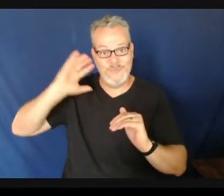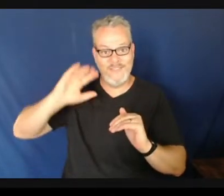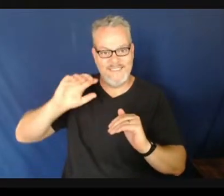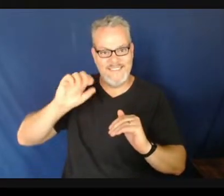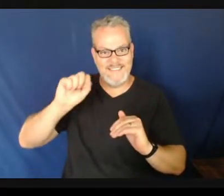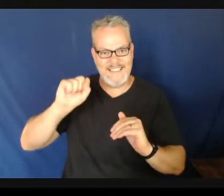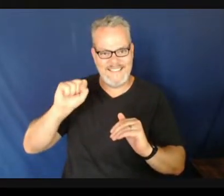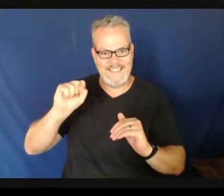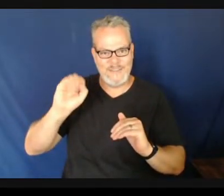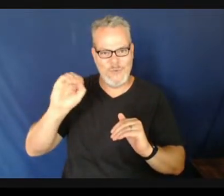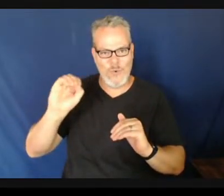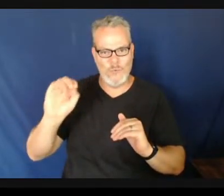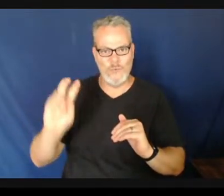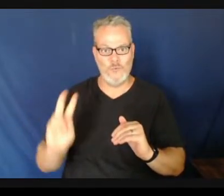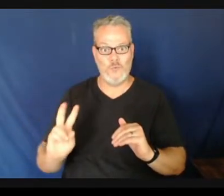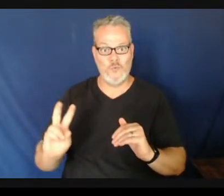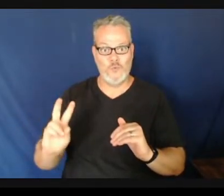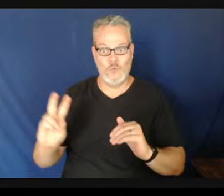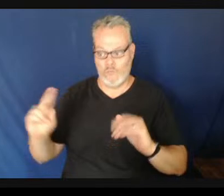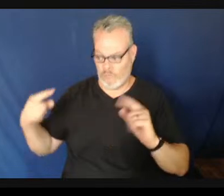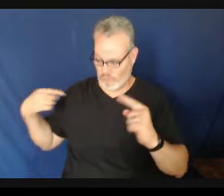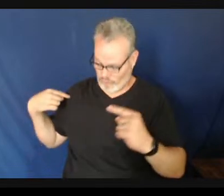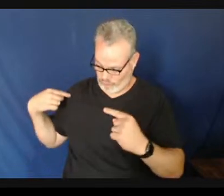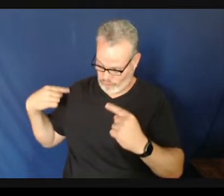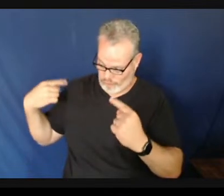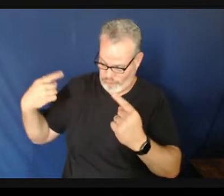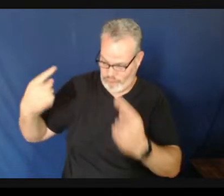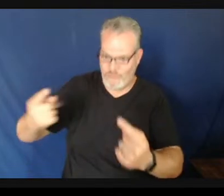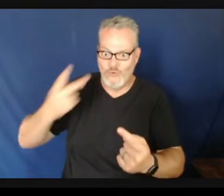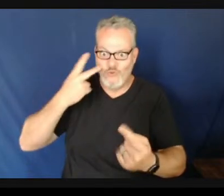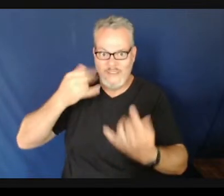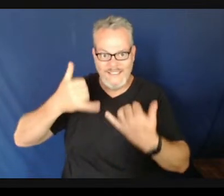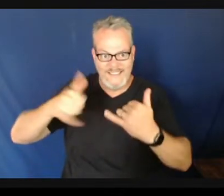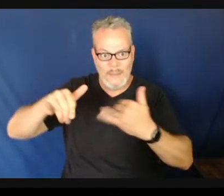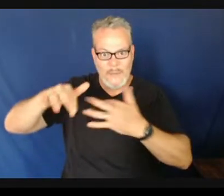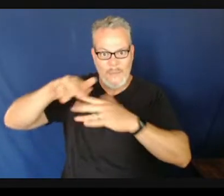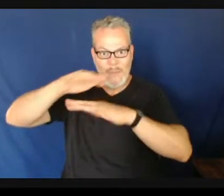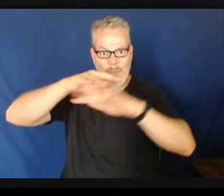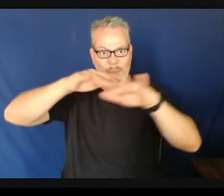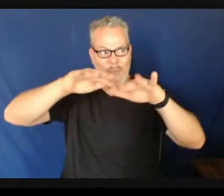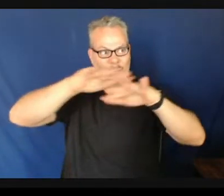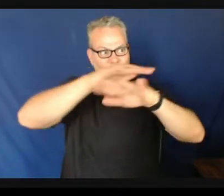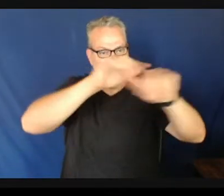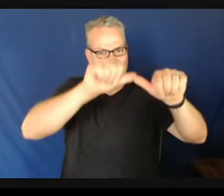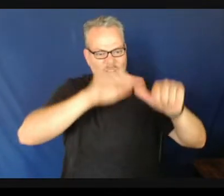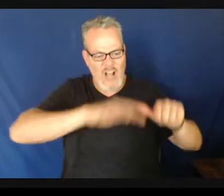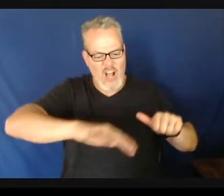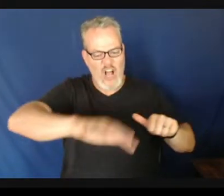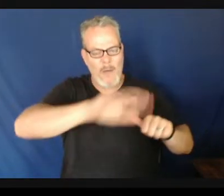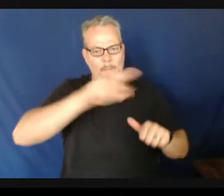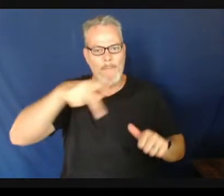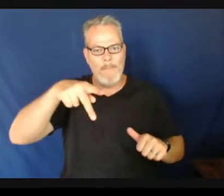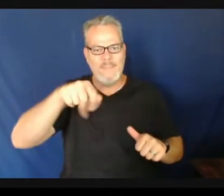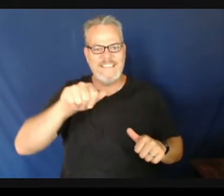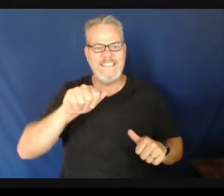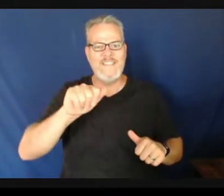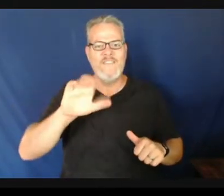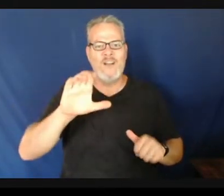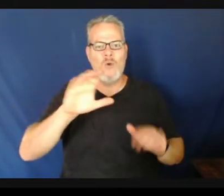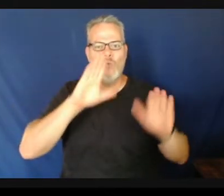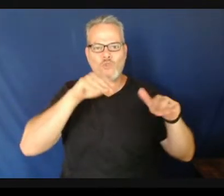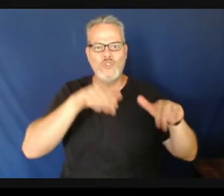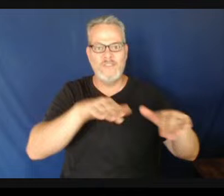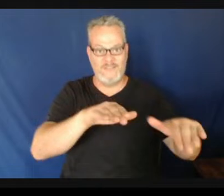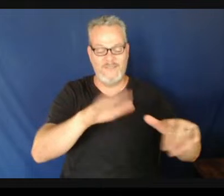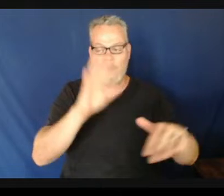from all of the previous episodes, still swirling around the Pacific Ocean here, and likely to get more intense when we have